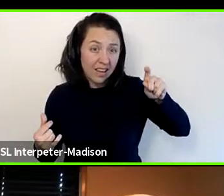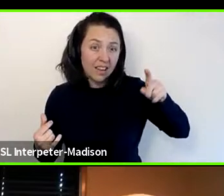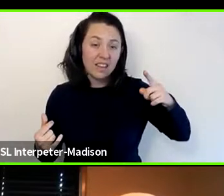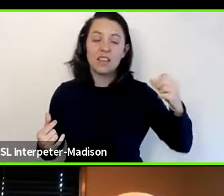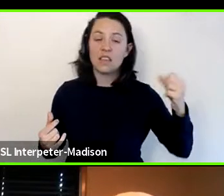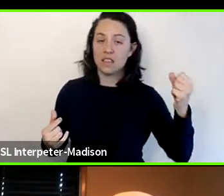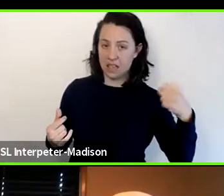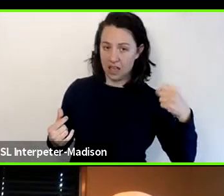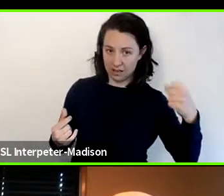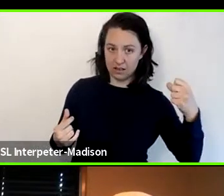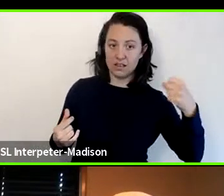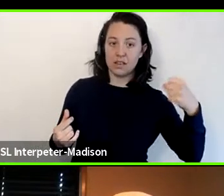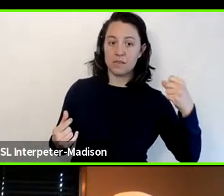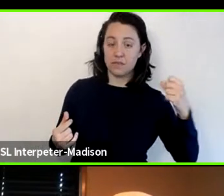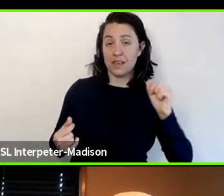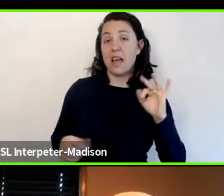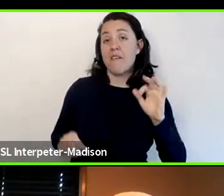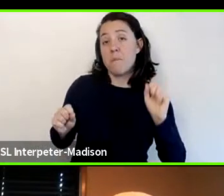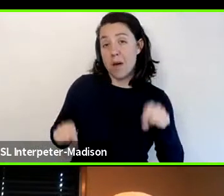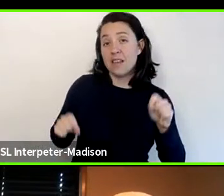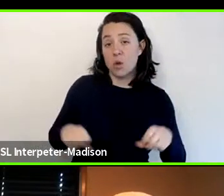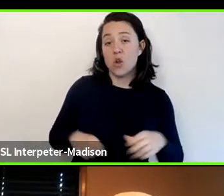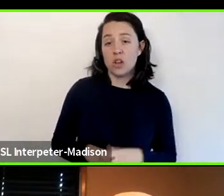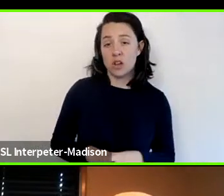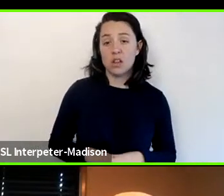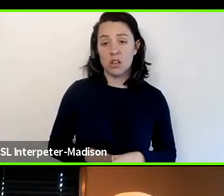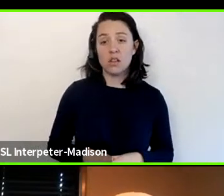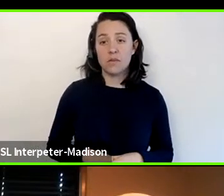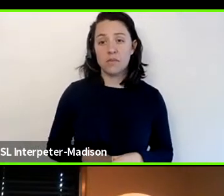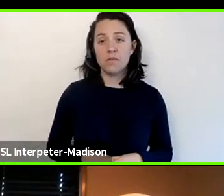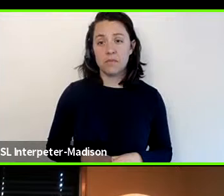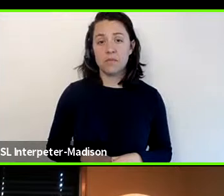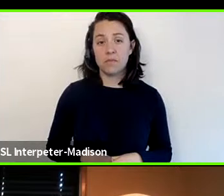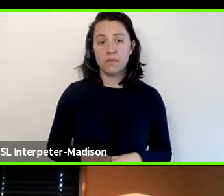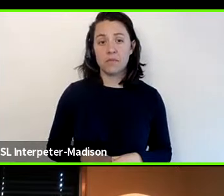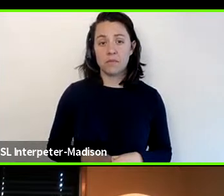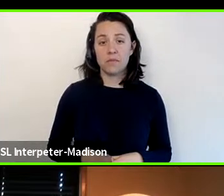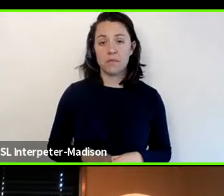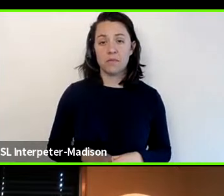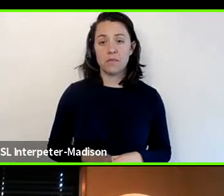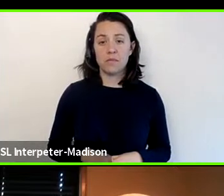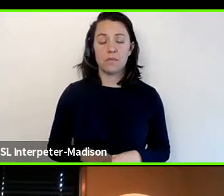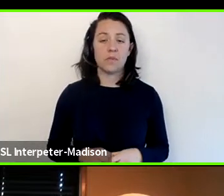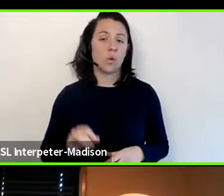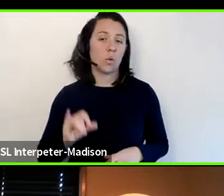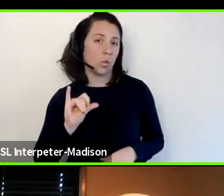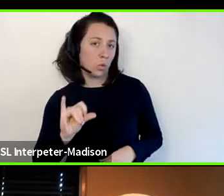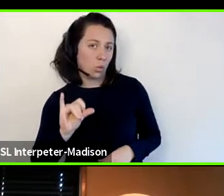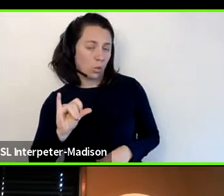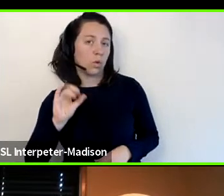Yes, if possible, if you formulated questions, that would be wonderful.